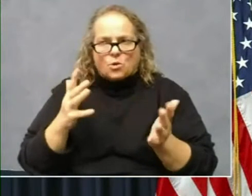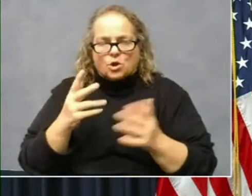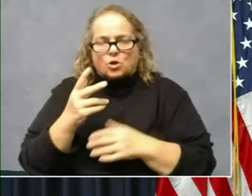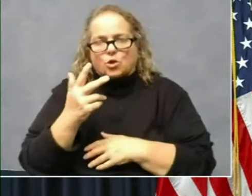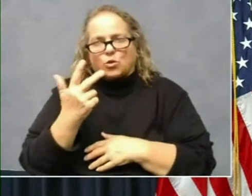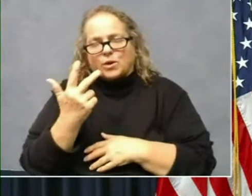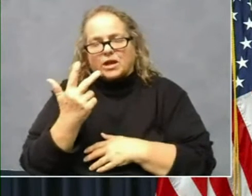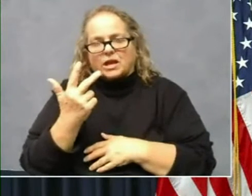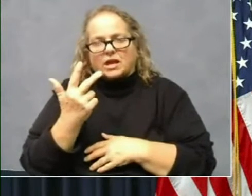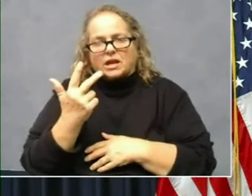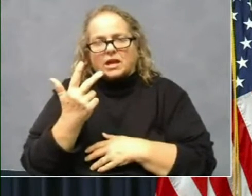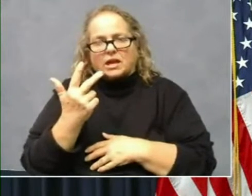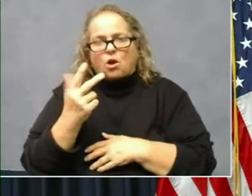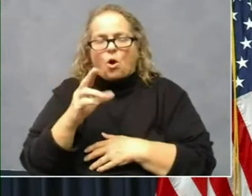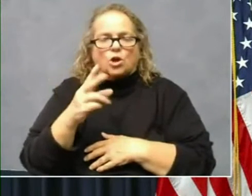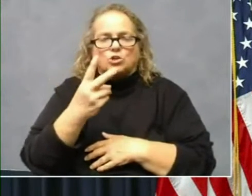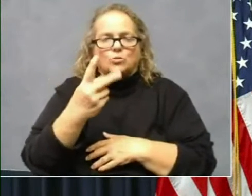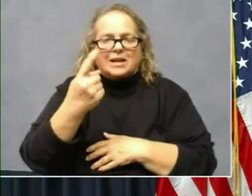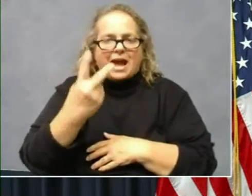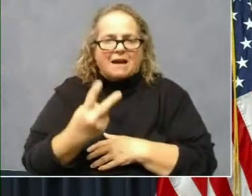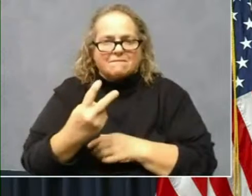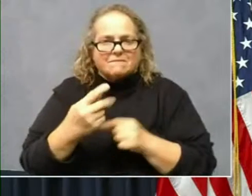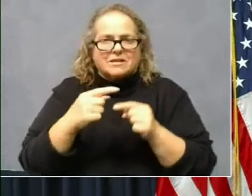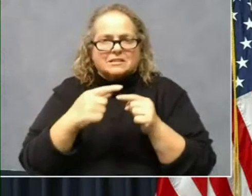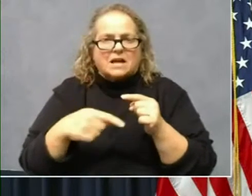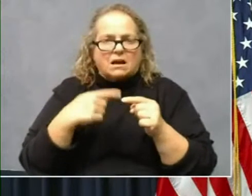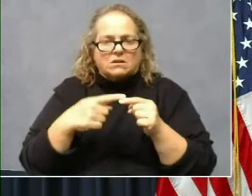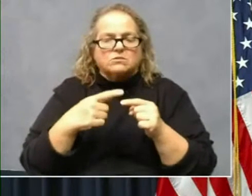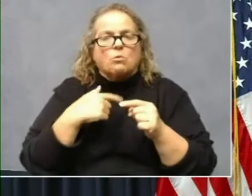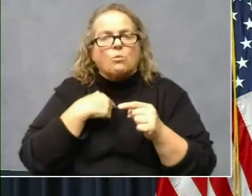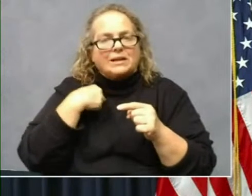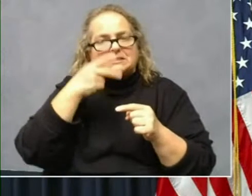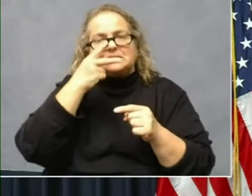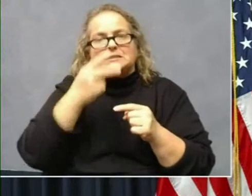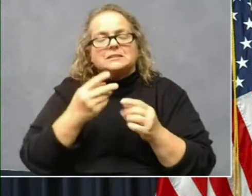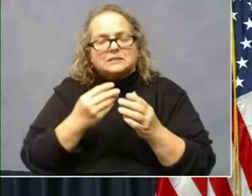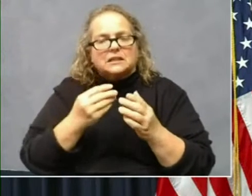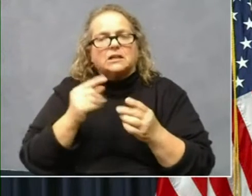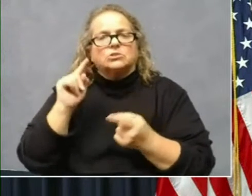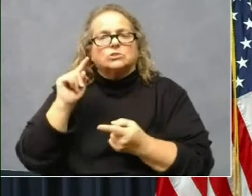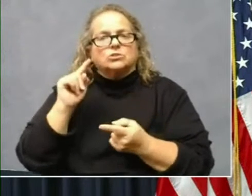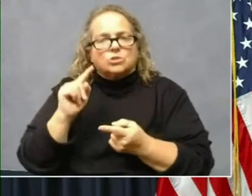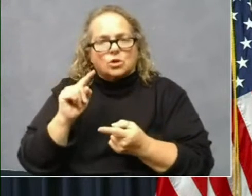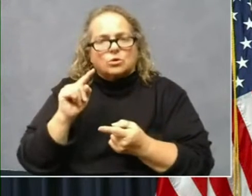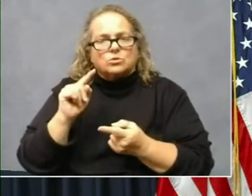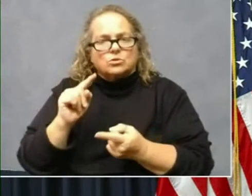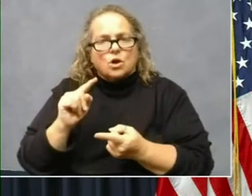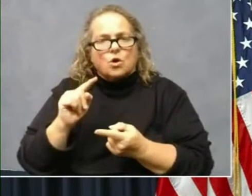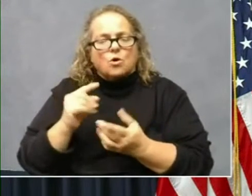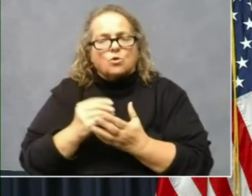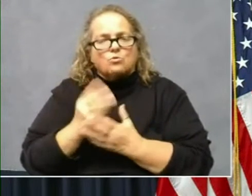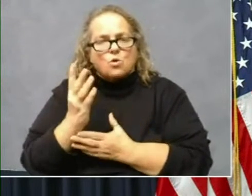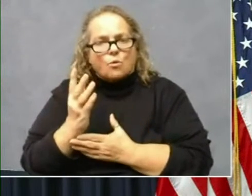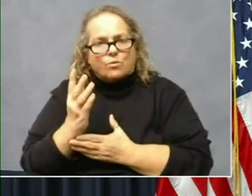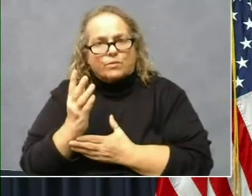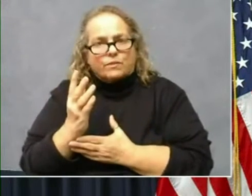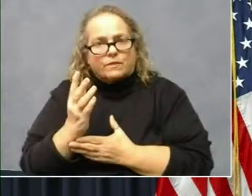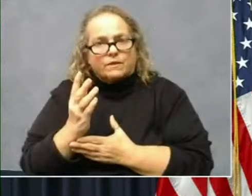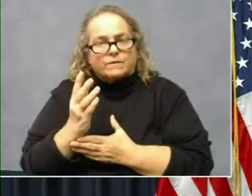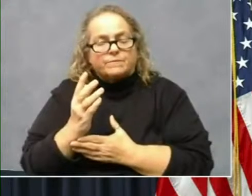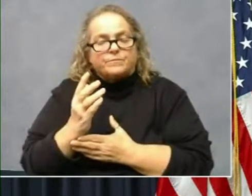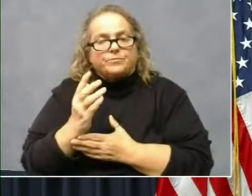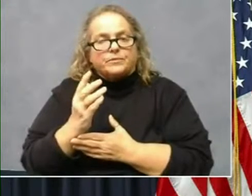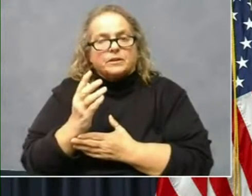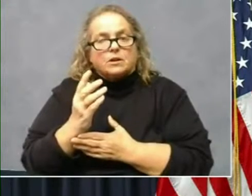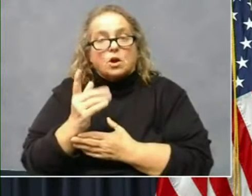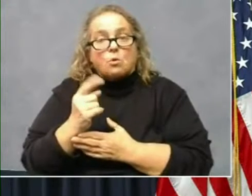we are seeing a slowing of growth. And while we're all at different times taking these steps, I think what we continue